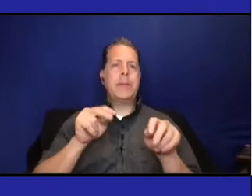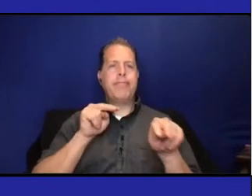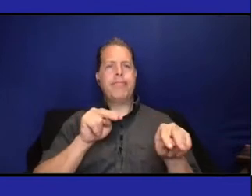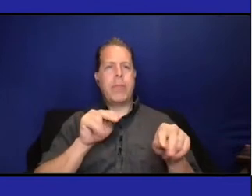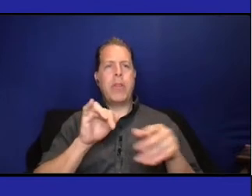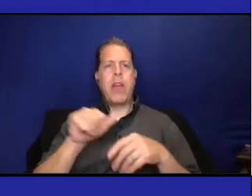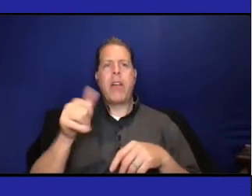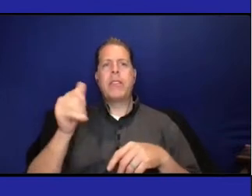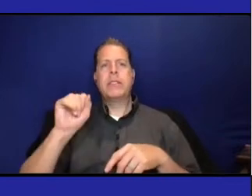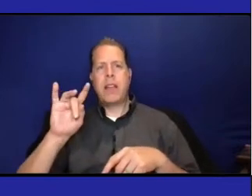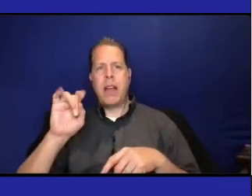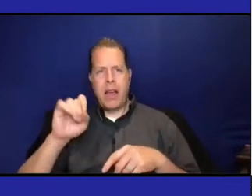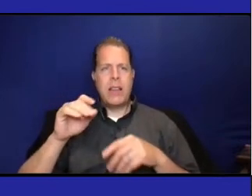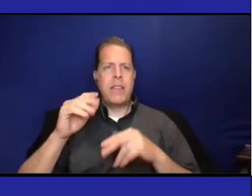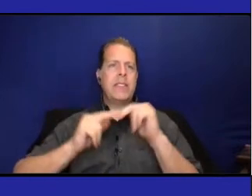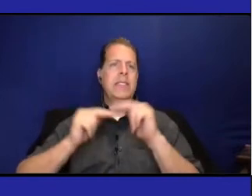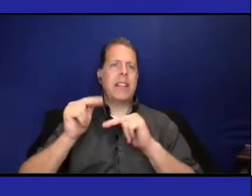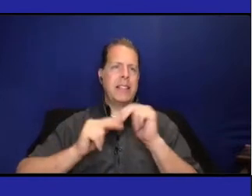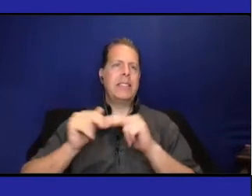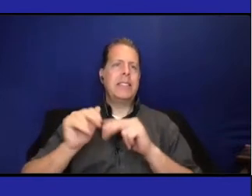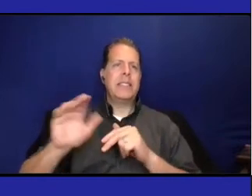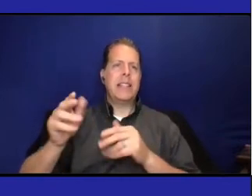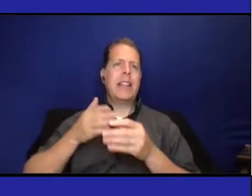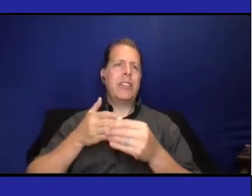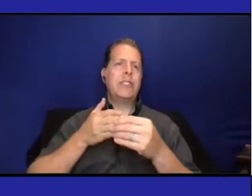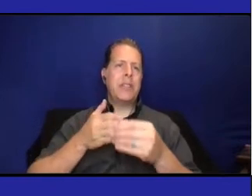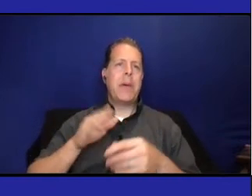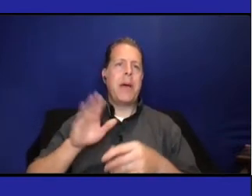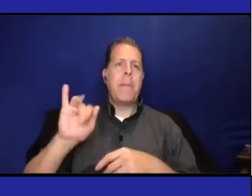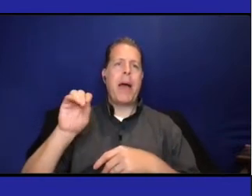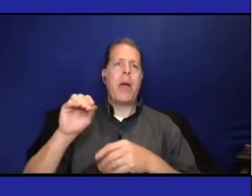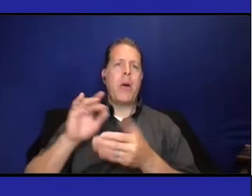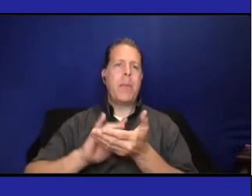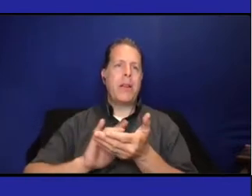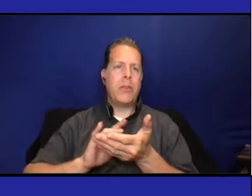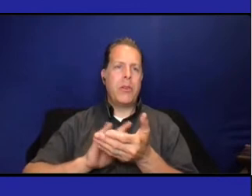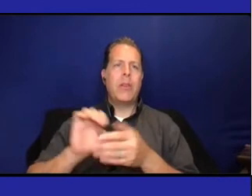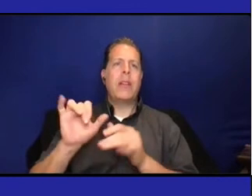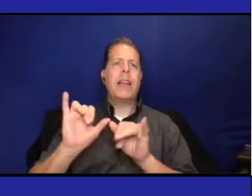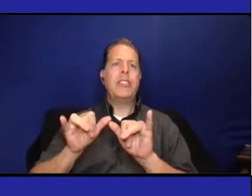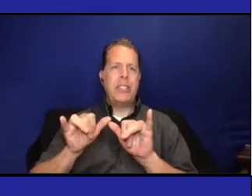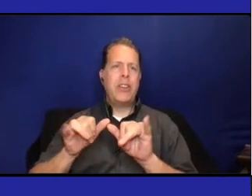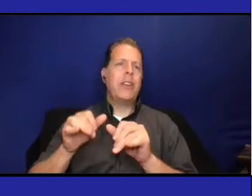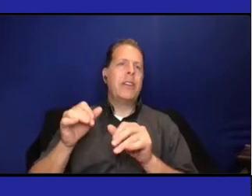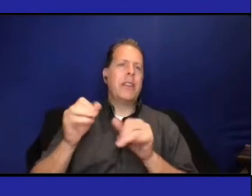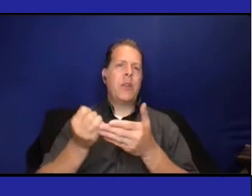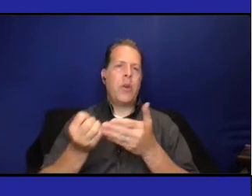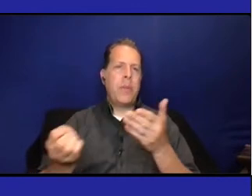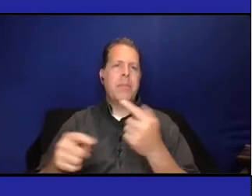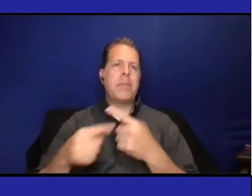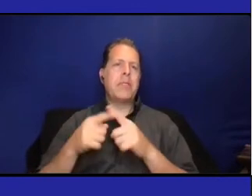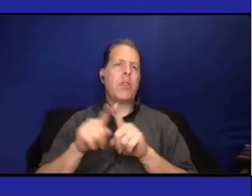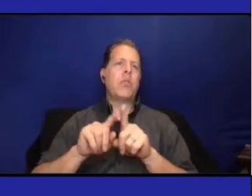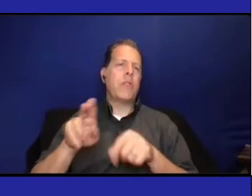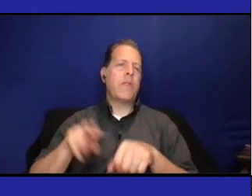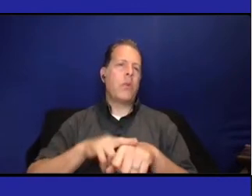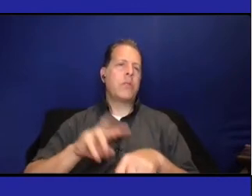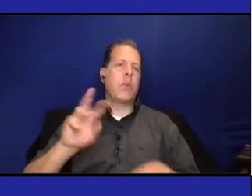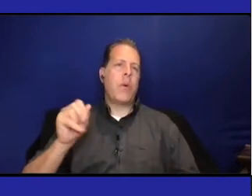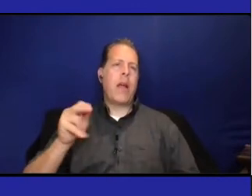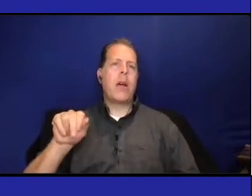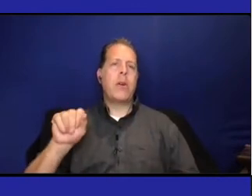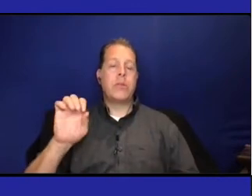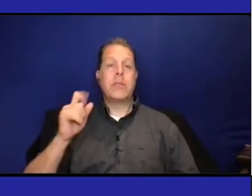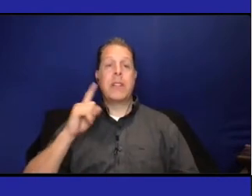the facilities leadership, the biomedical engineering and equipment, and then, of course, the warehouse. This is for the acute